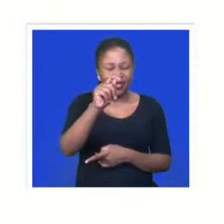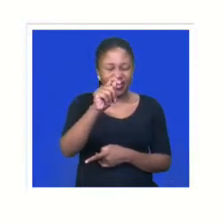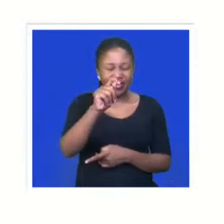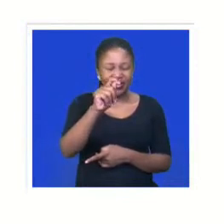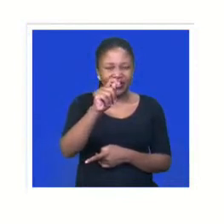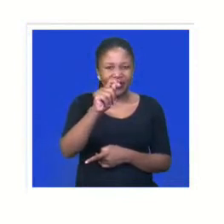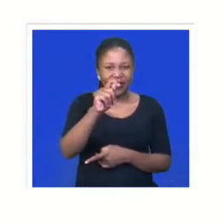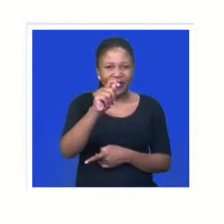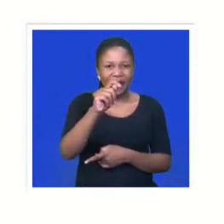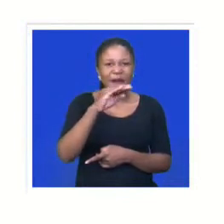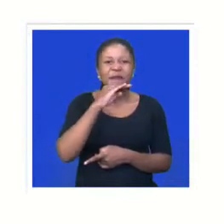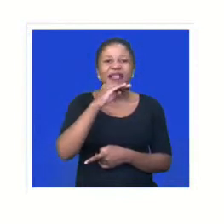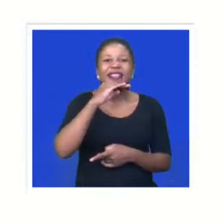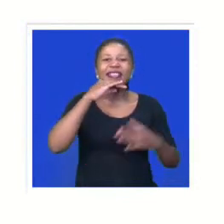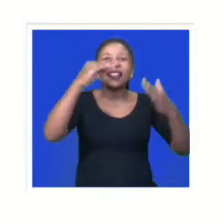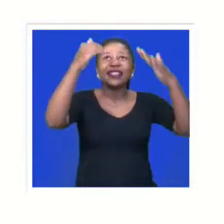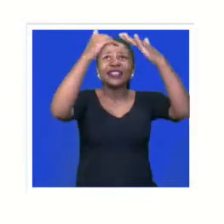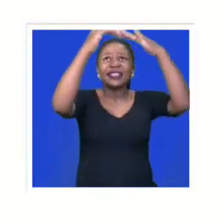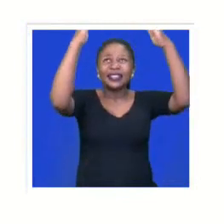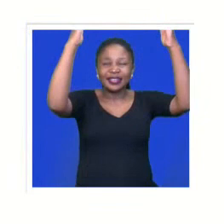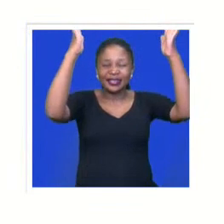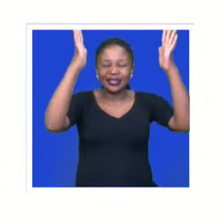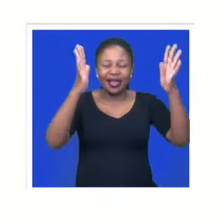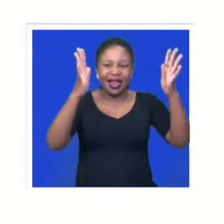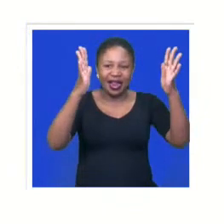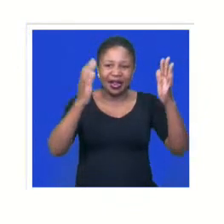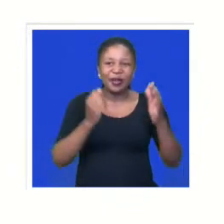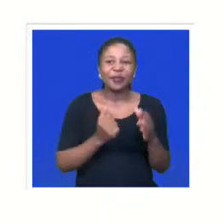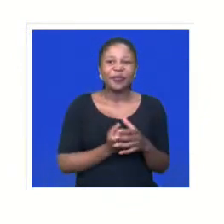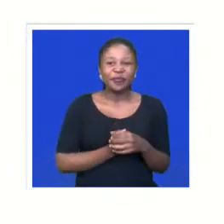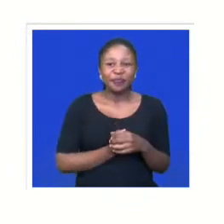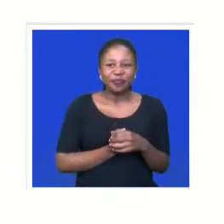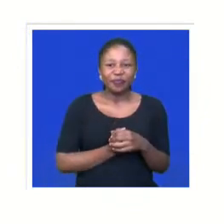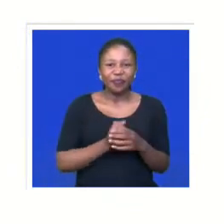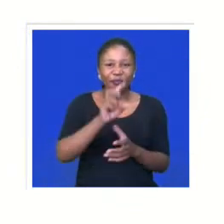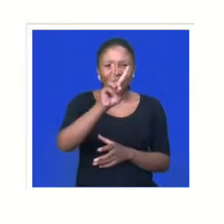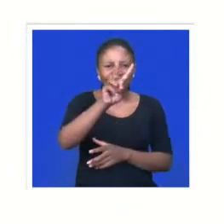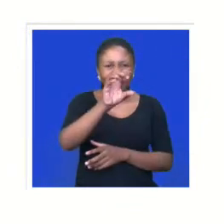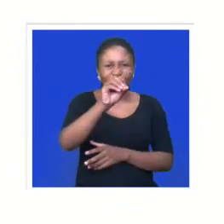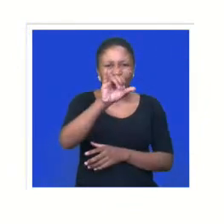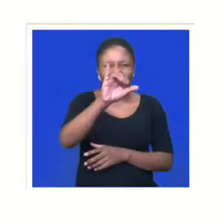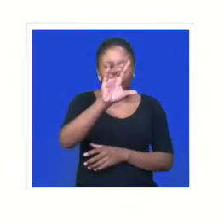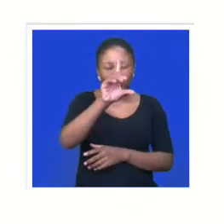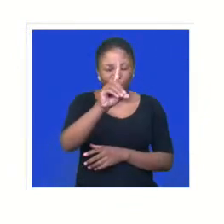is void. Void means completely empty.